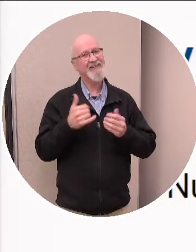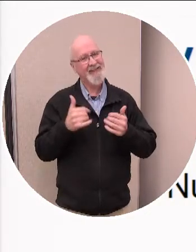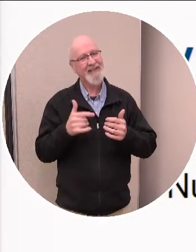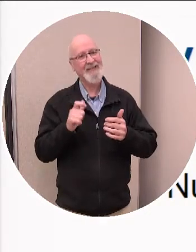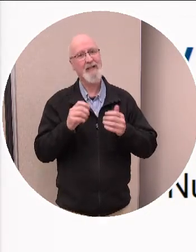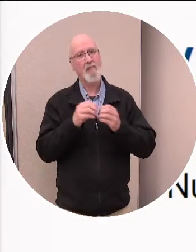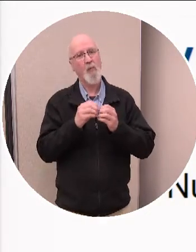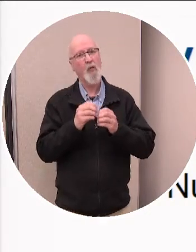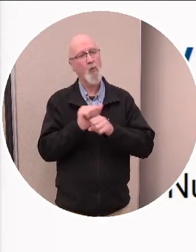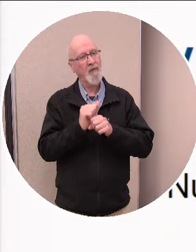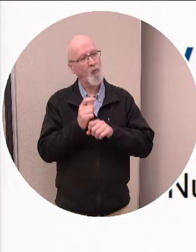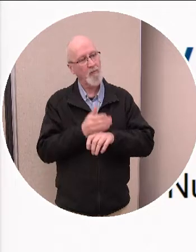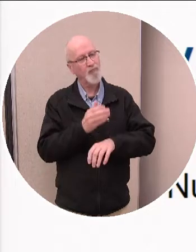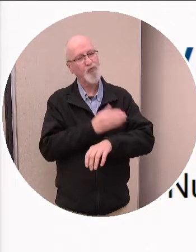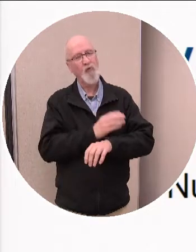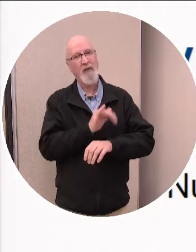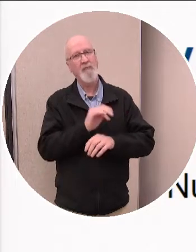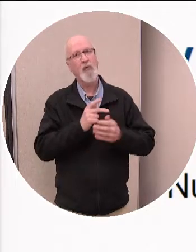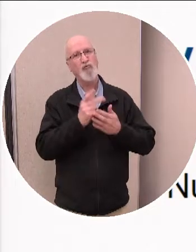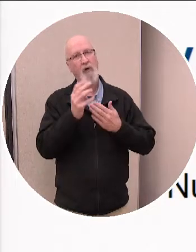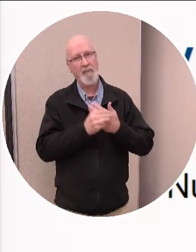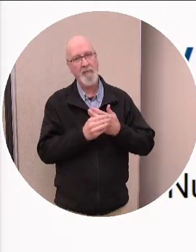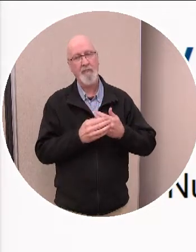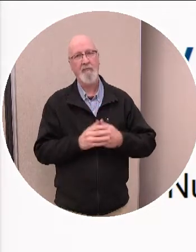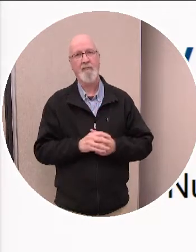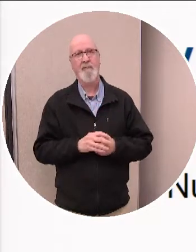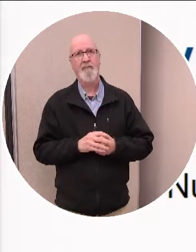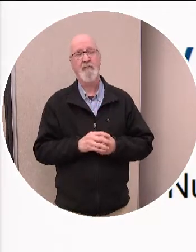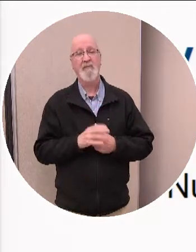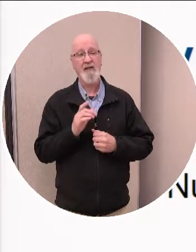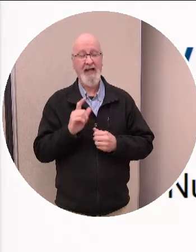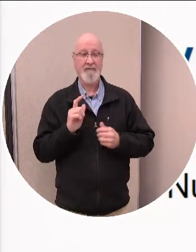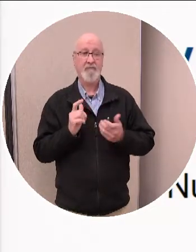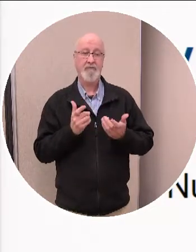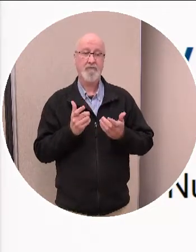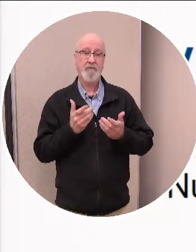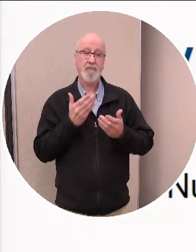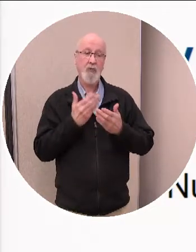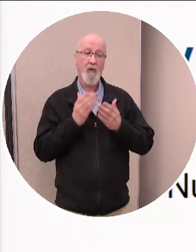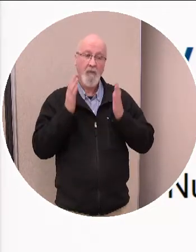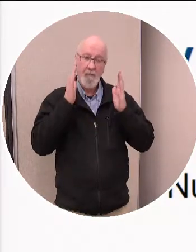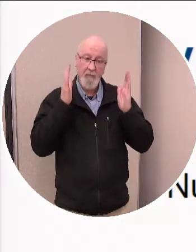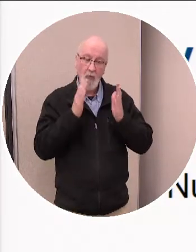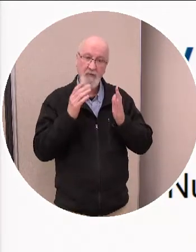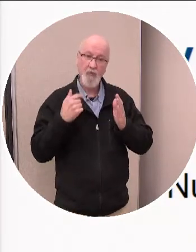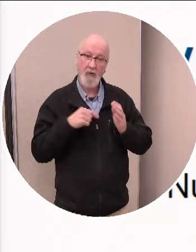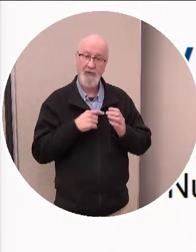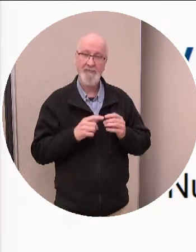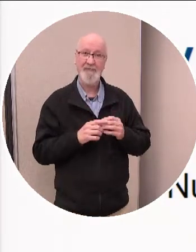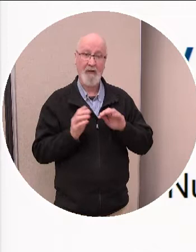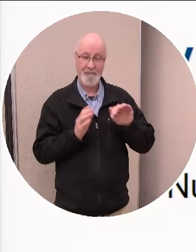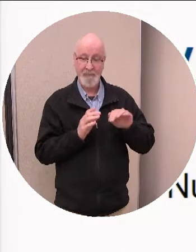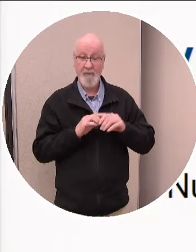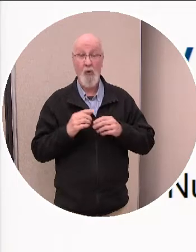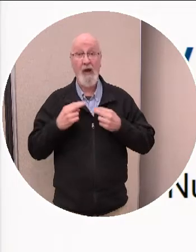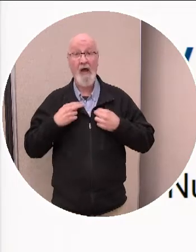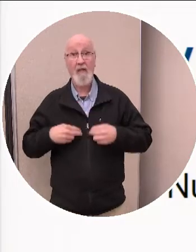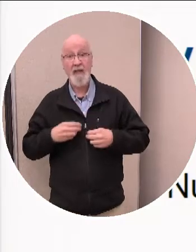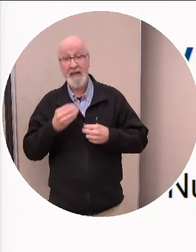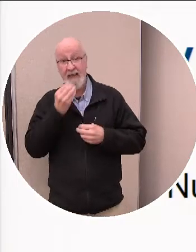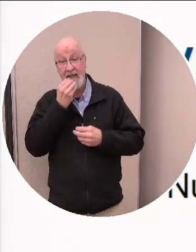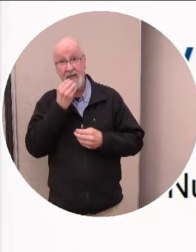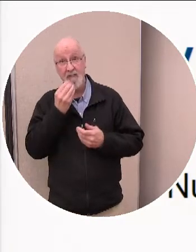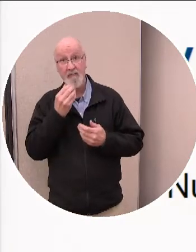work to do, and it is a particular focus right now. In terms of healthy eating, there's a number of district